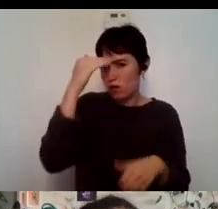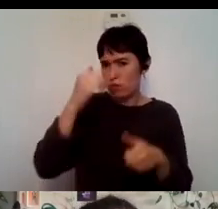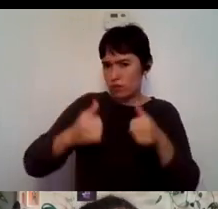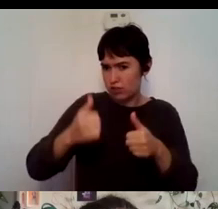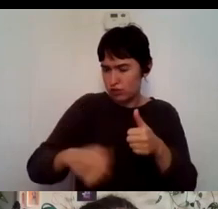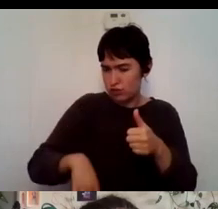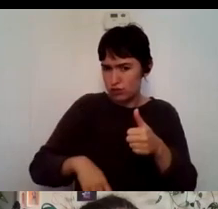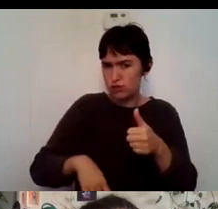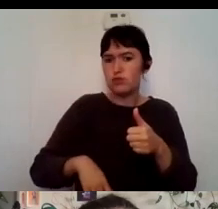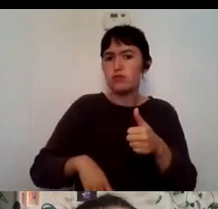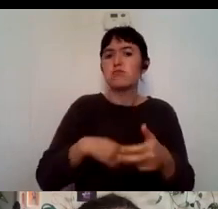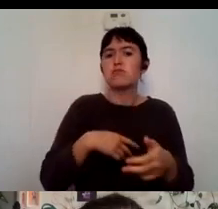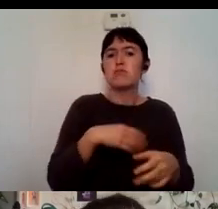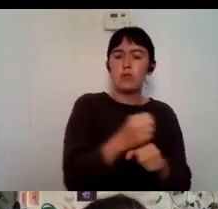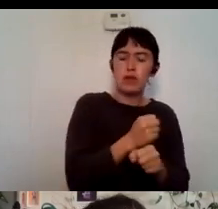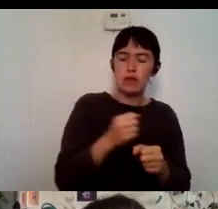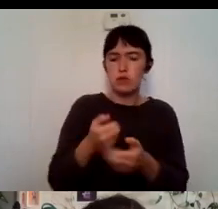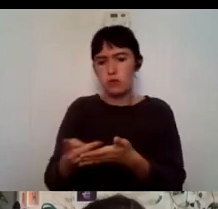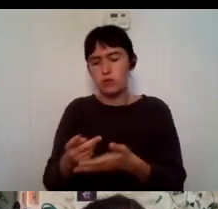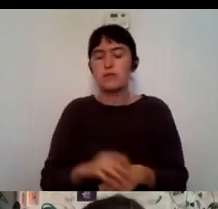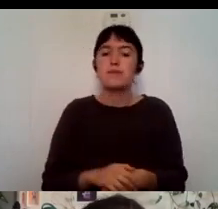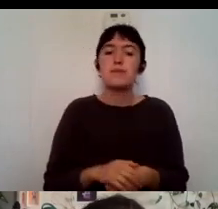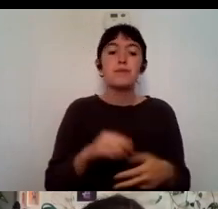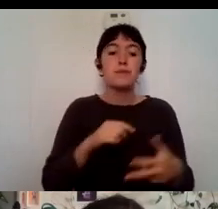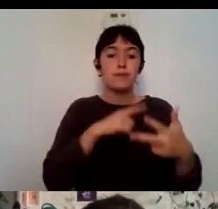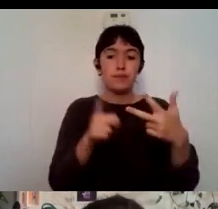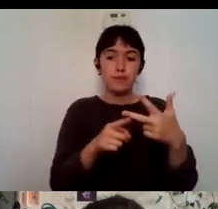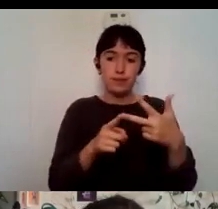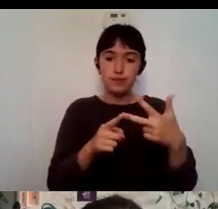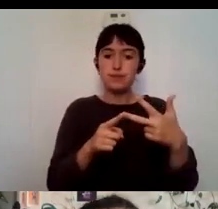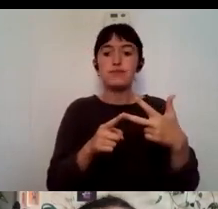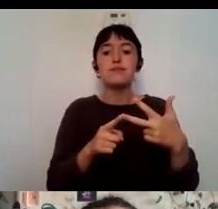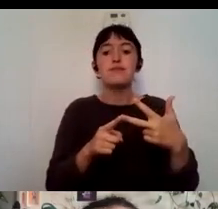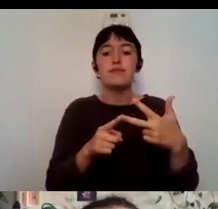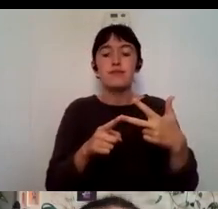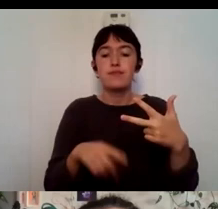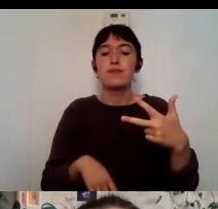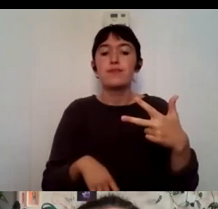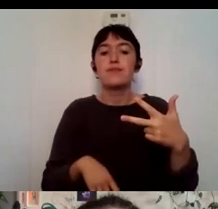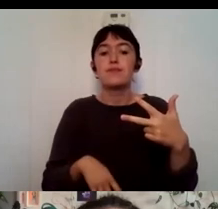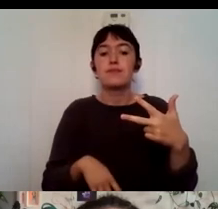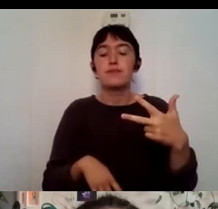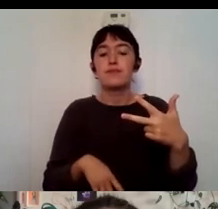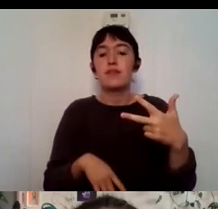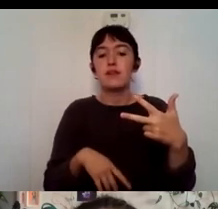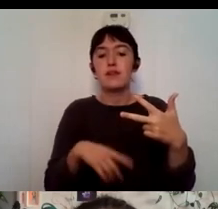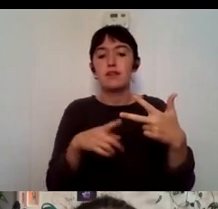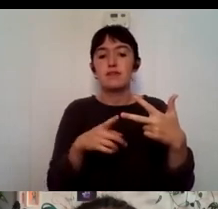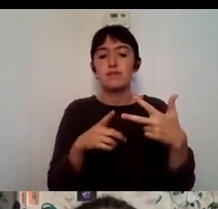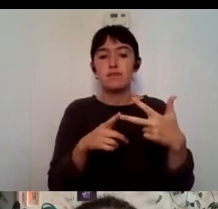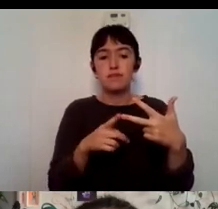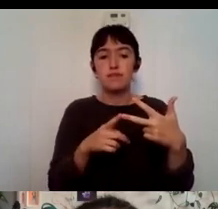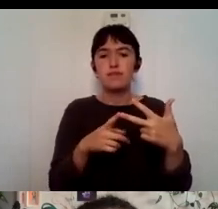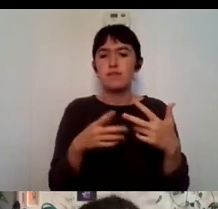know some things about this. And the third thing, that I'd like to answer for you is, well, what